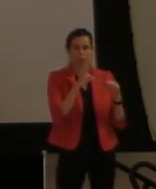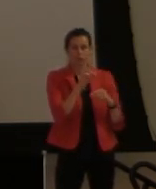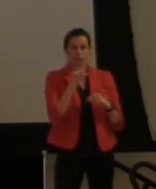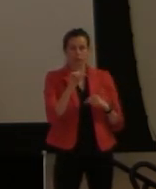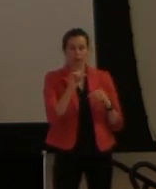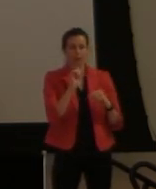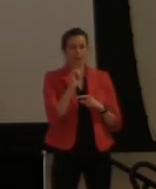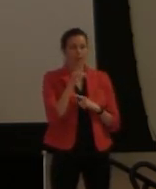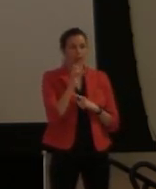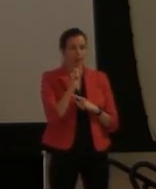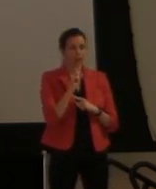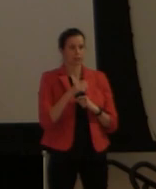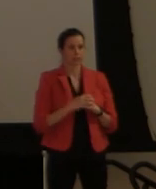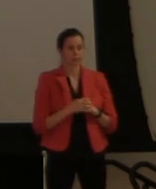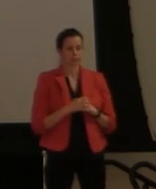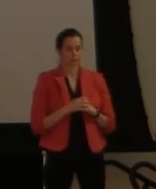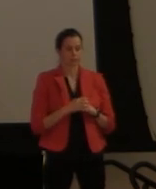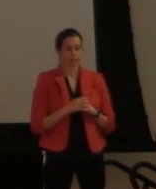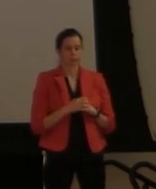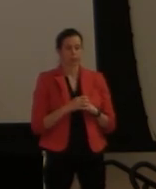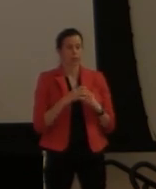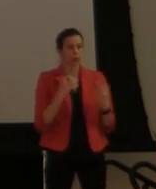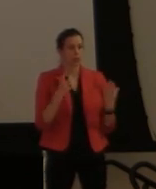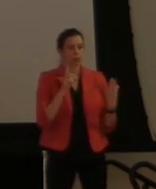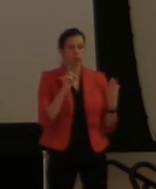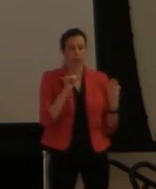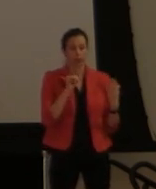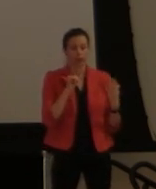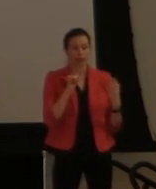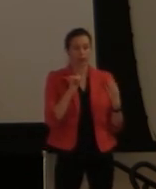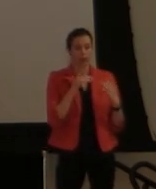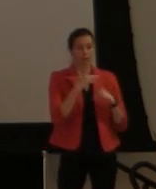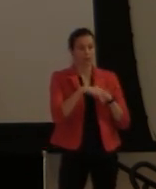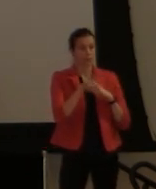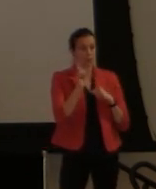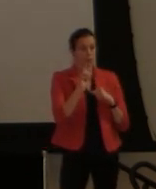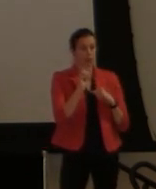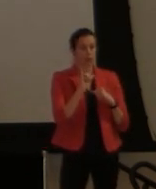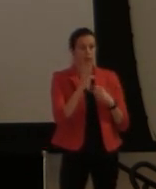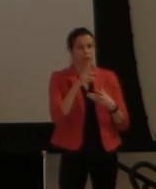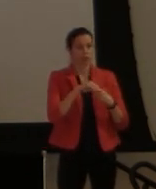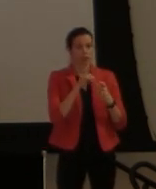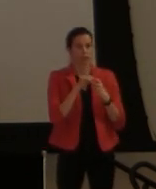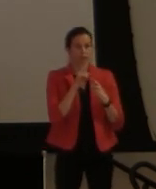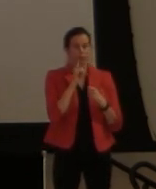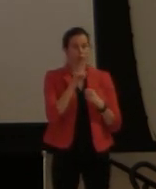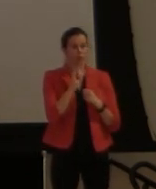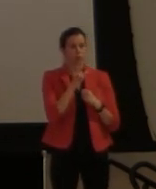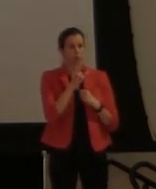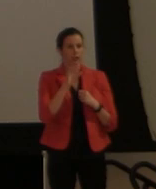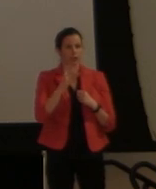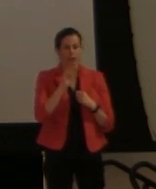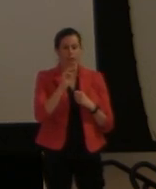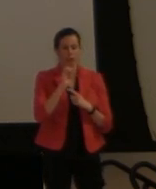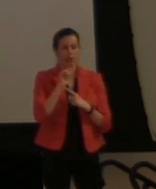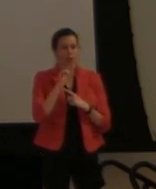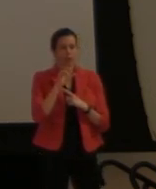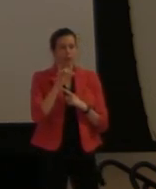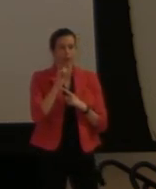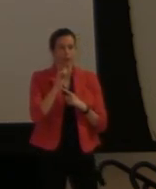status. But where the data was available, we did include for those 29 metrics. And what we found was that Ohioans